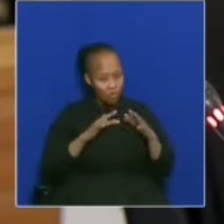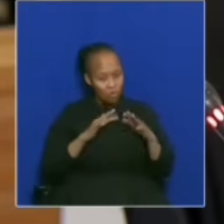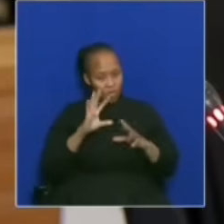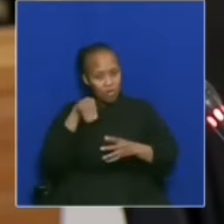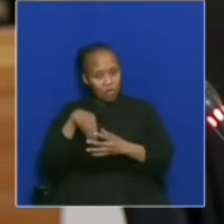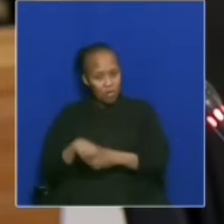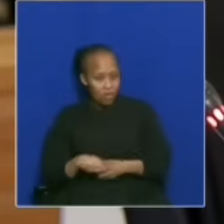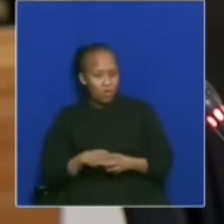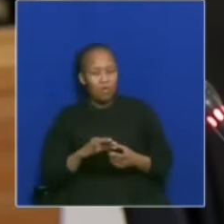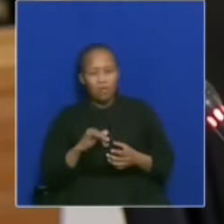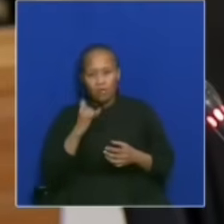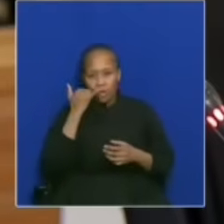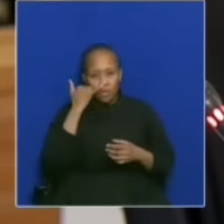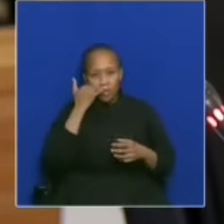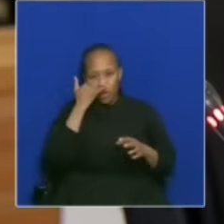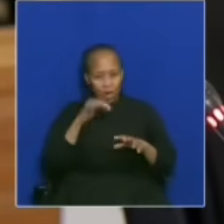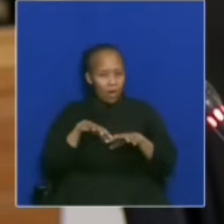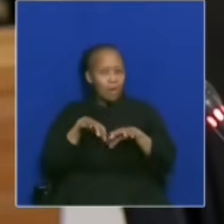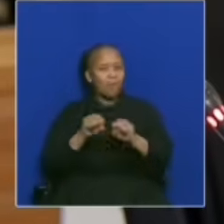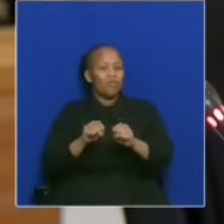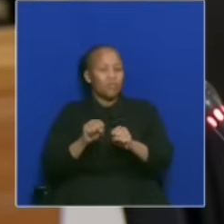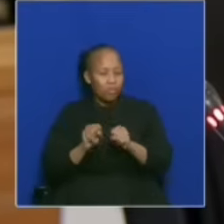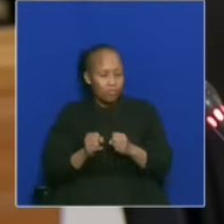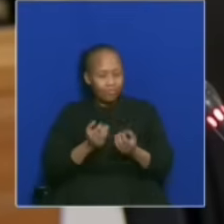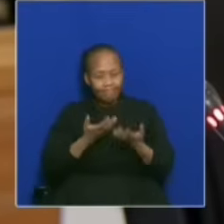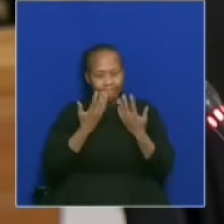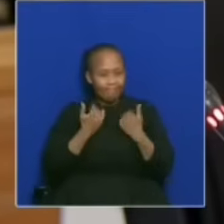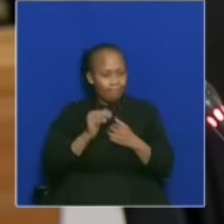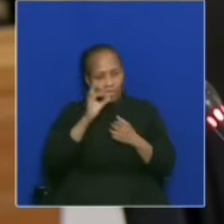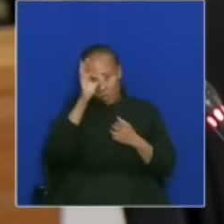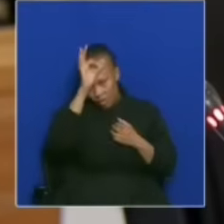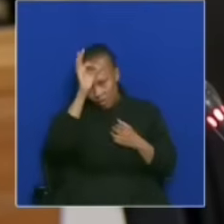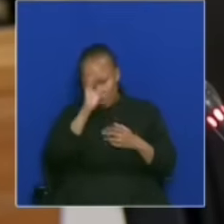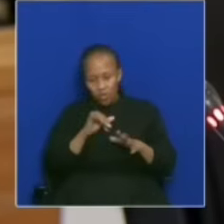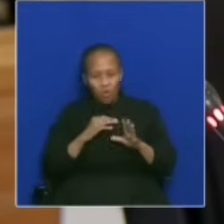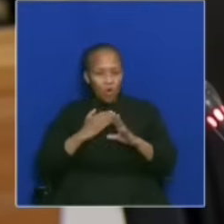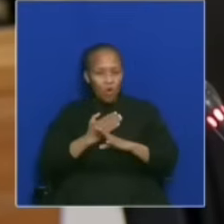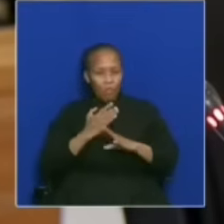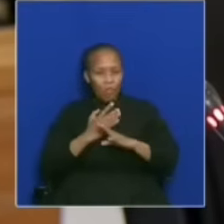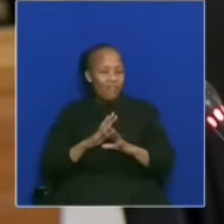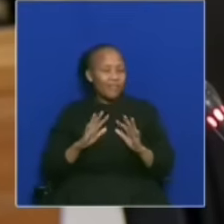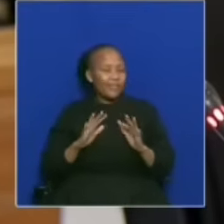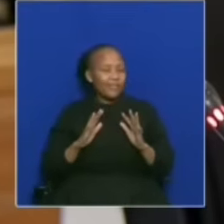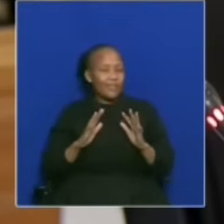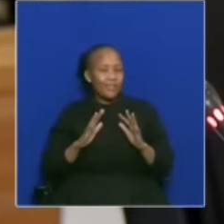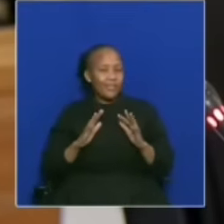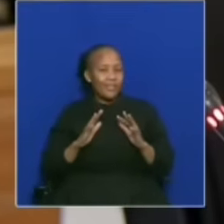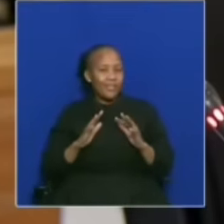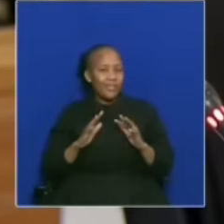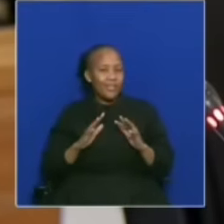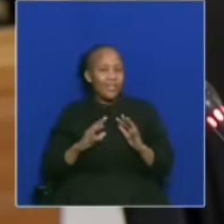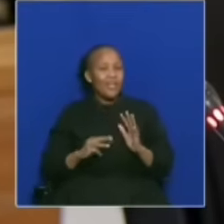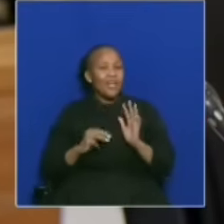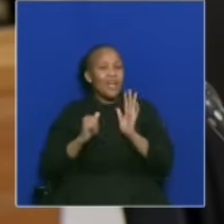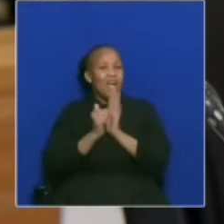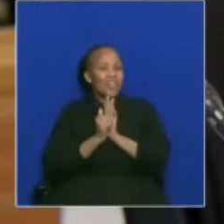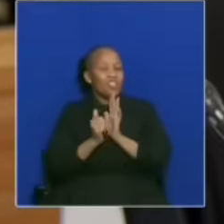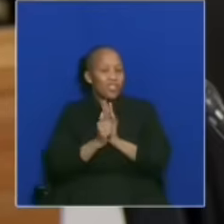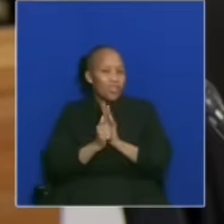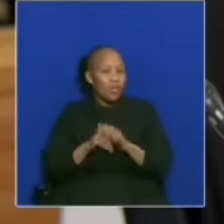police or private agents of Mr. Sayed or Carne Links, we do not know.